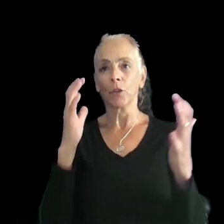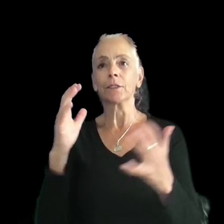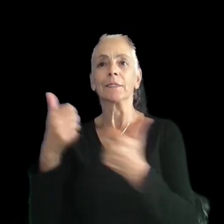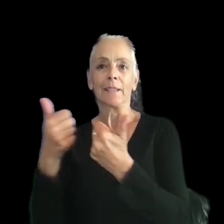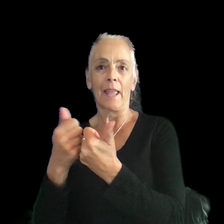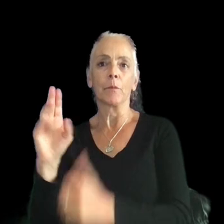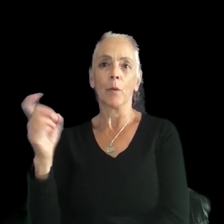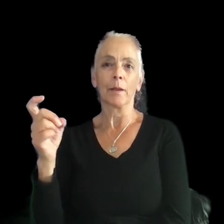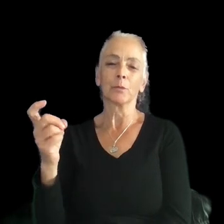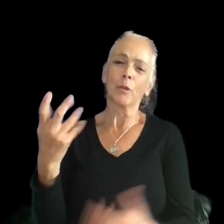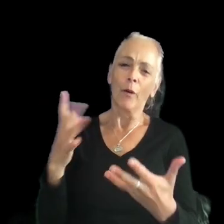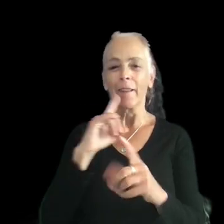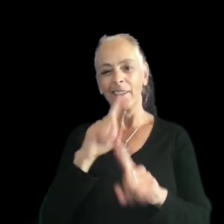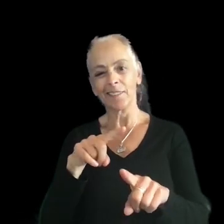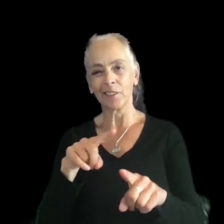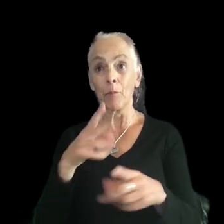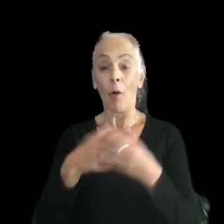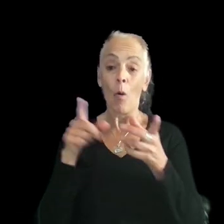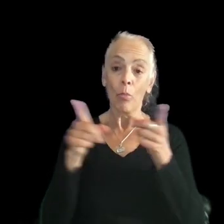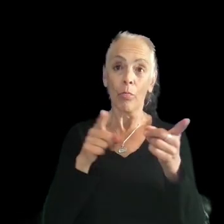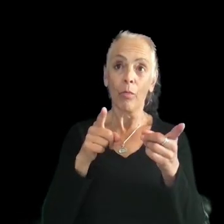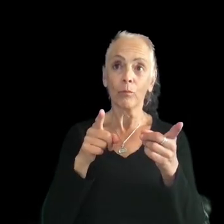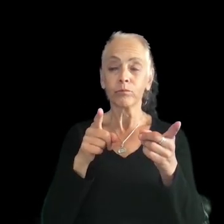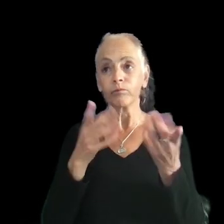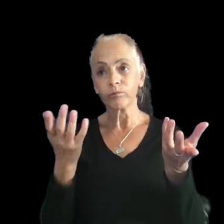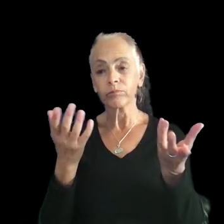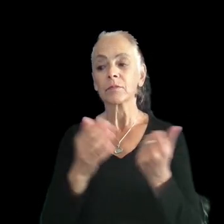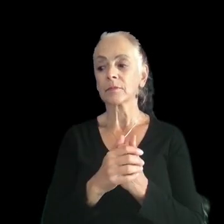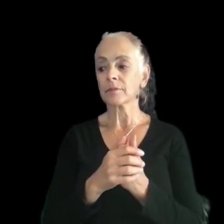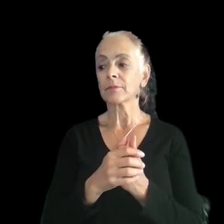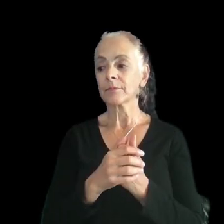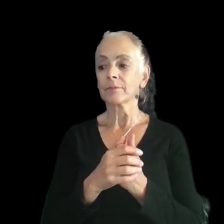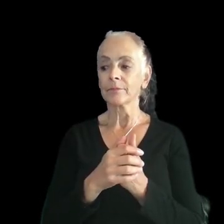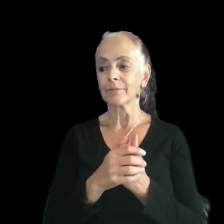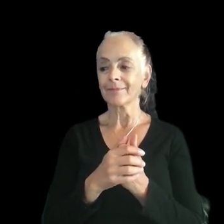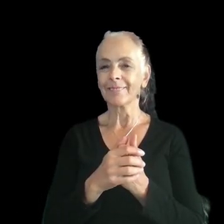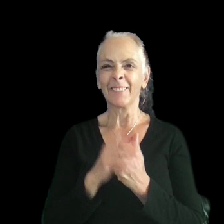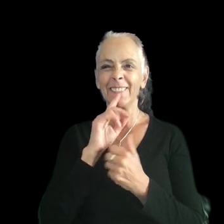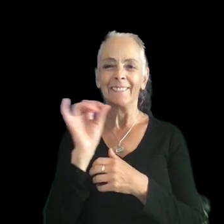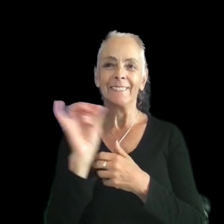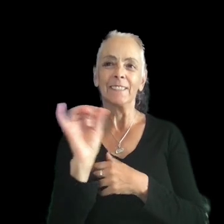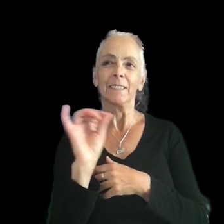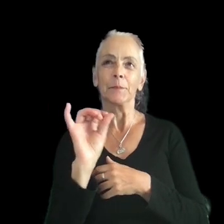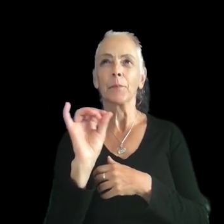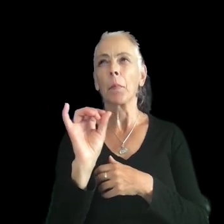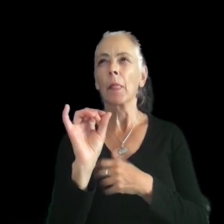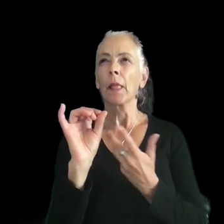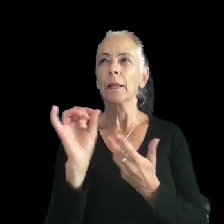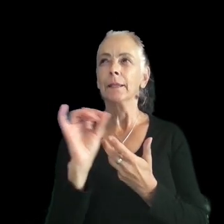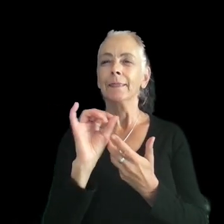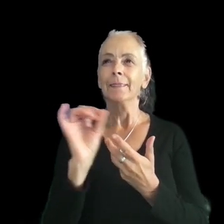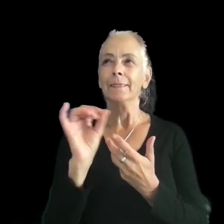before both are very uh they kind of drink from the same uh the